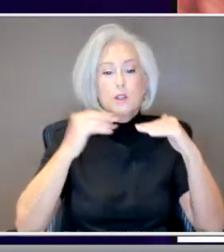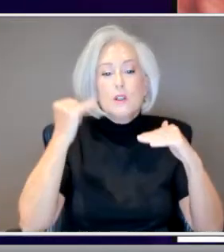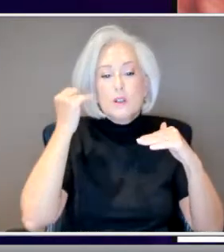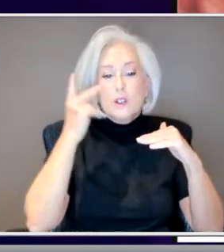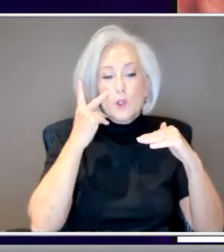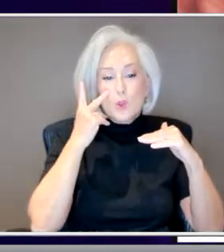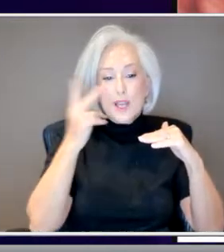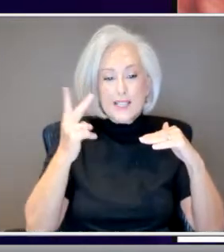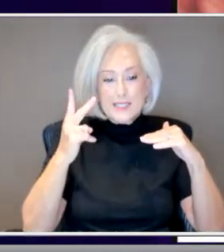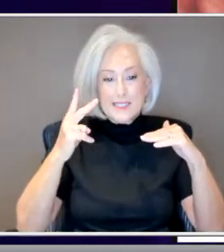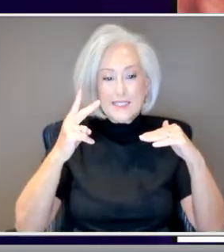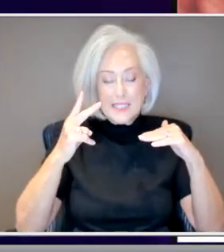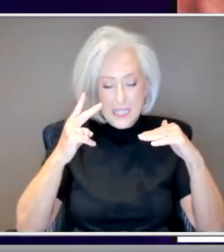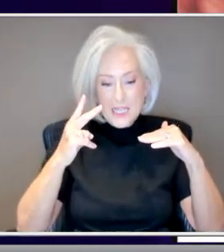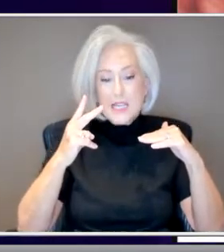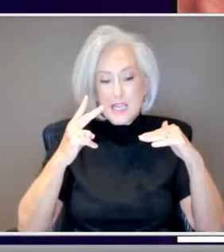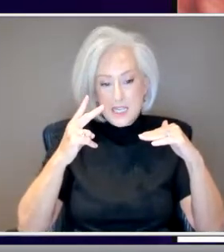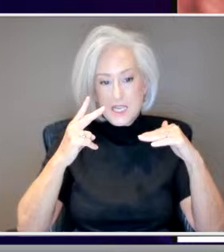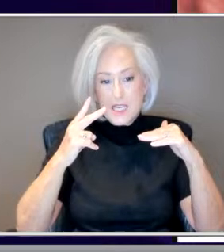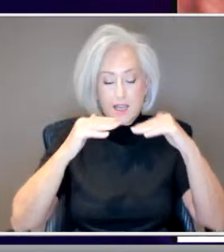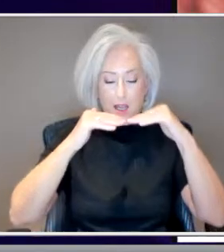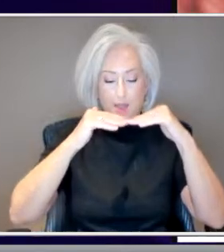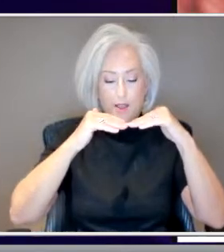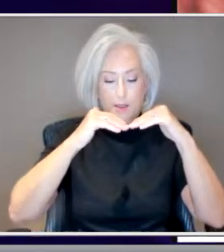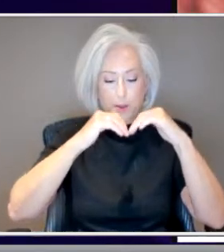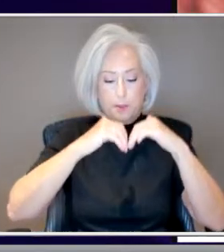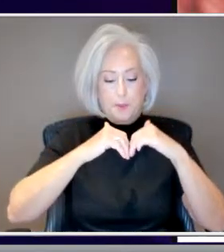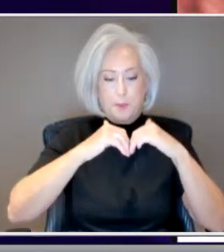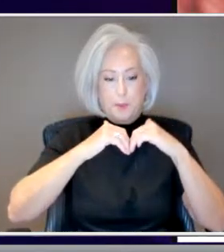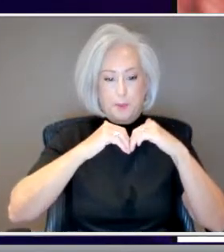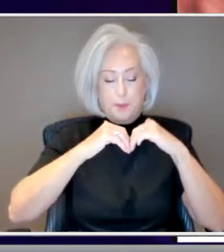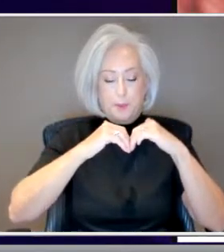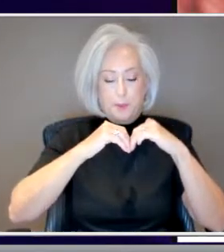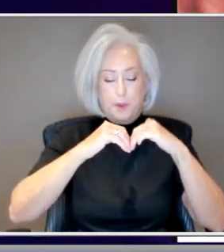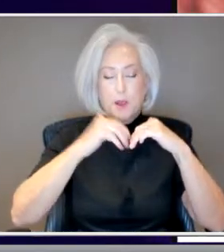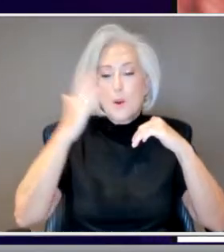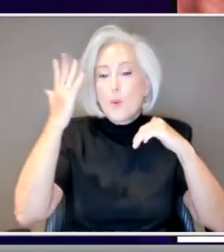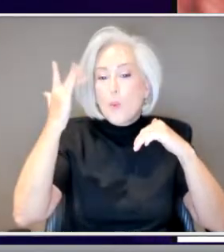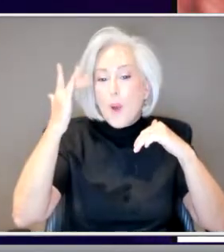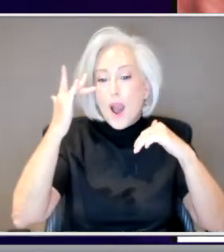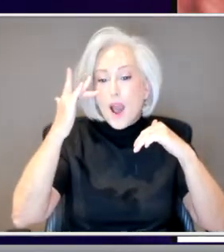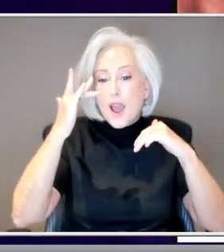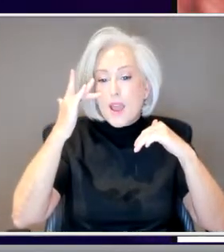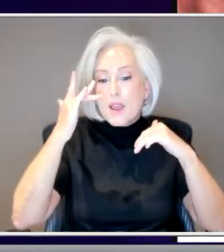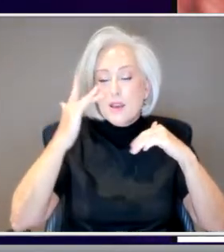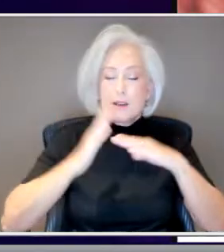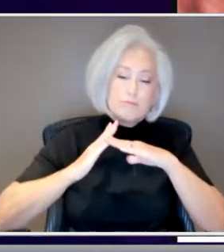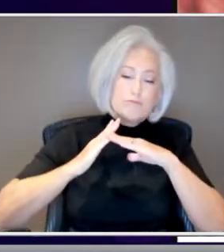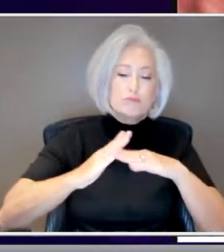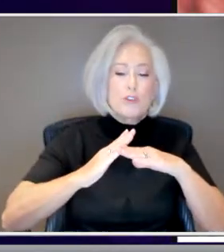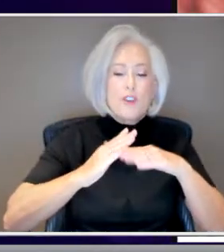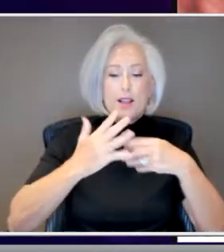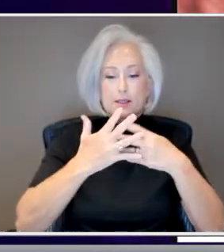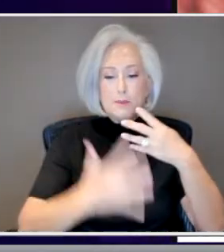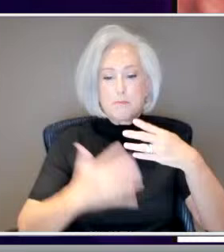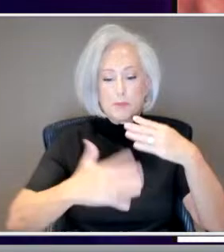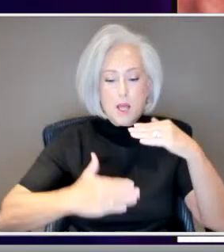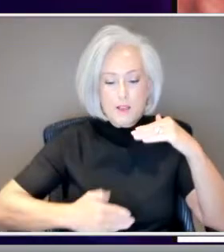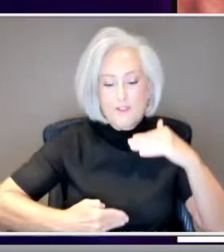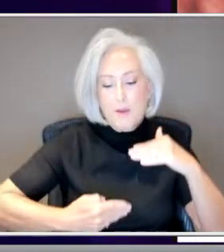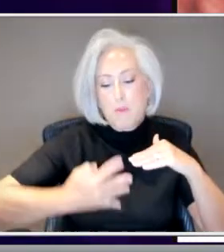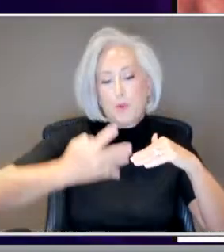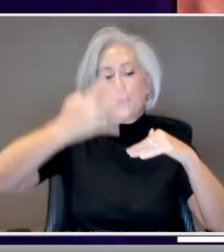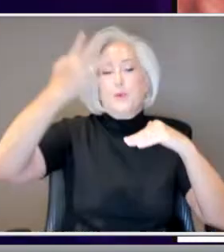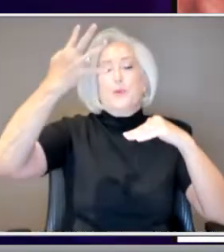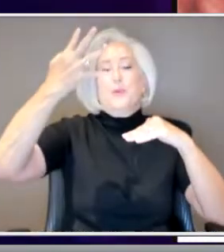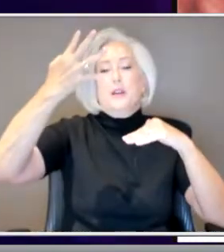valve sitting down low, and that prevents leakage of the blood backwards. What Addison has is a particular